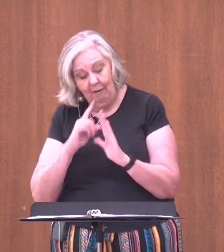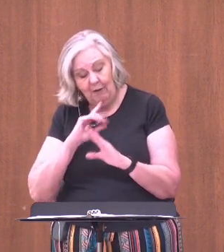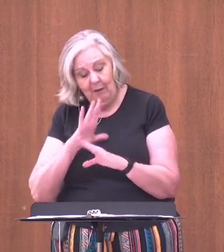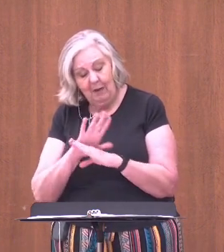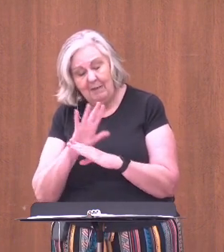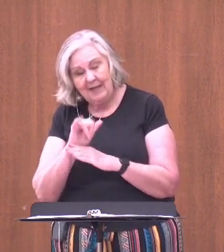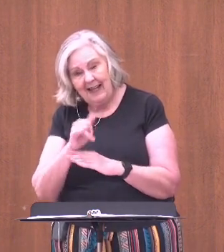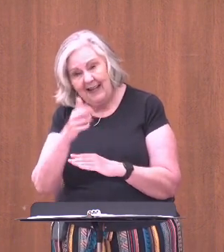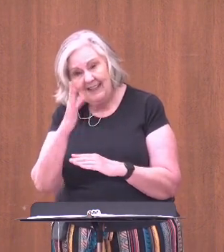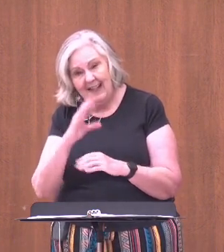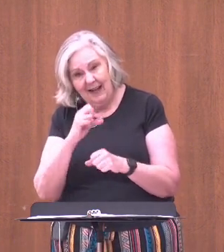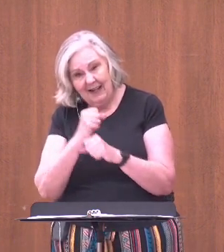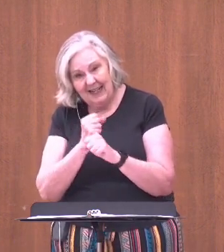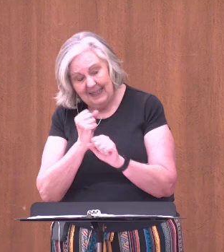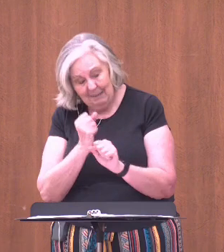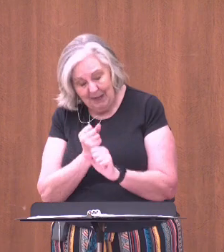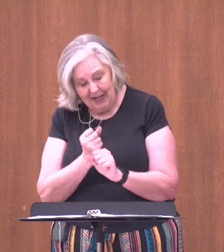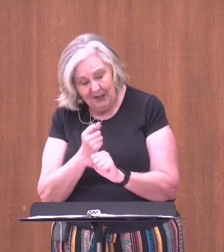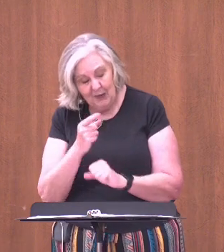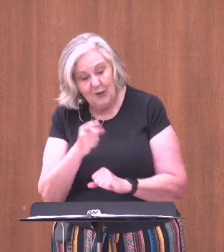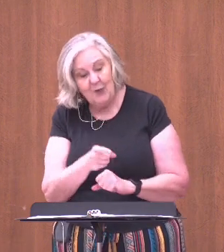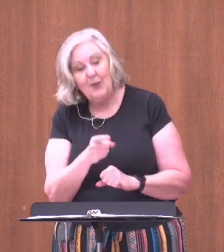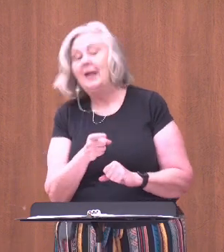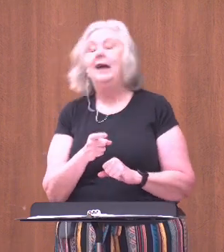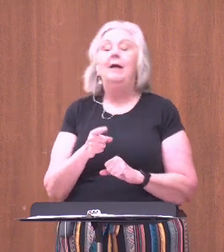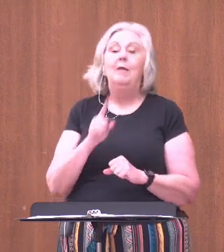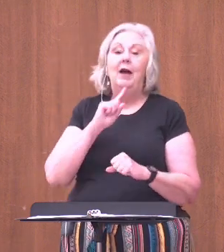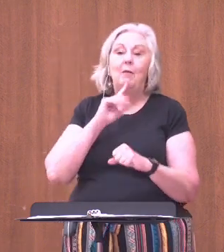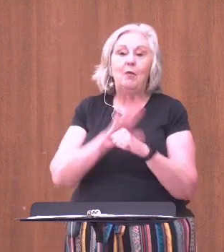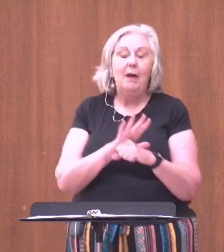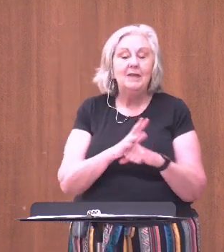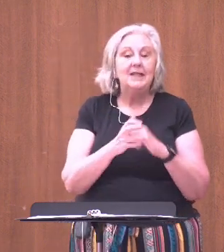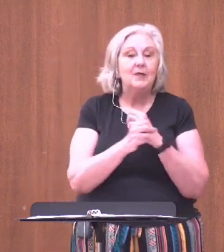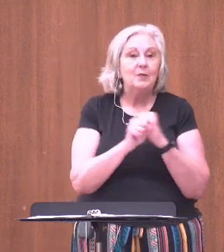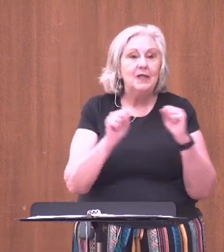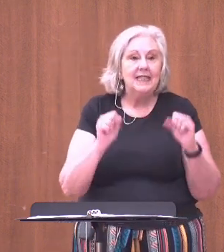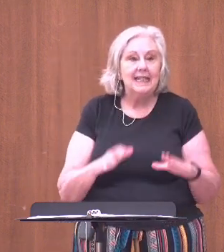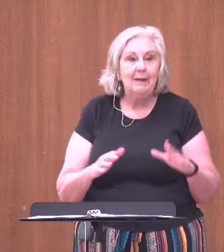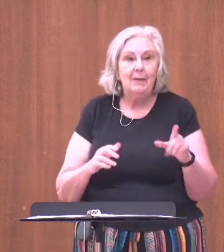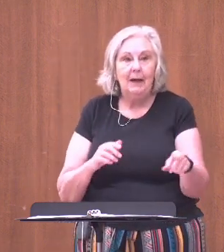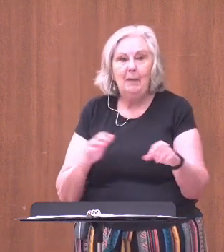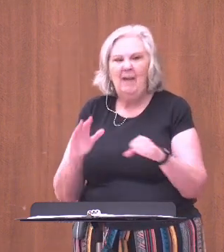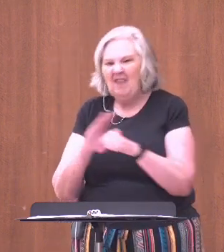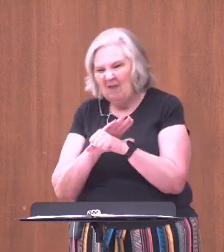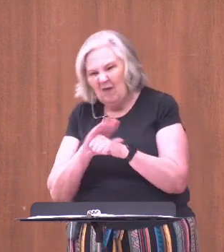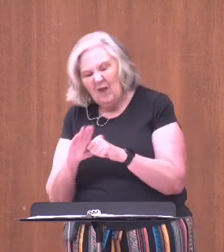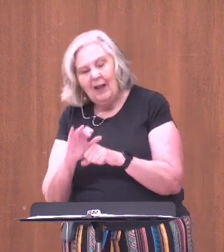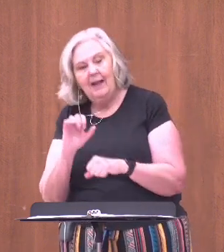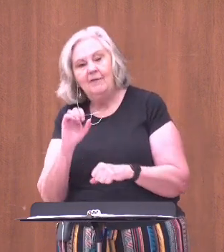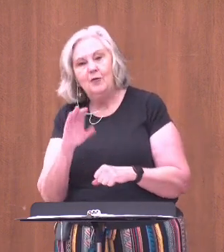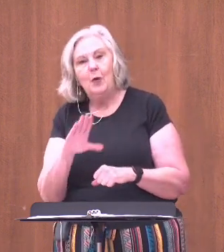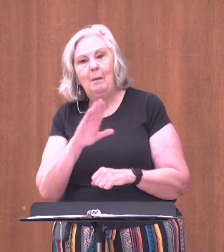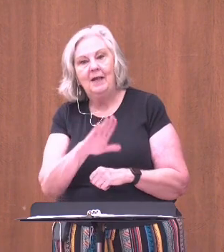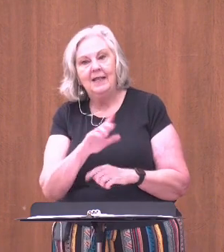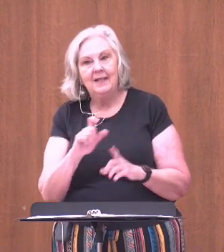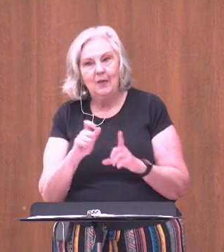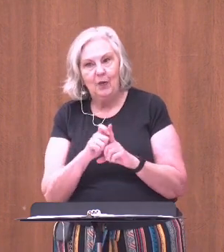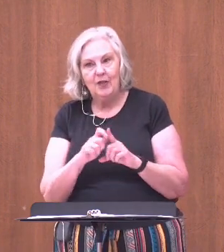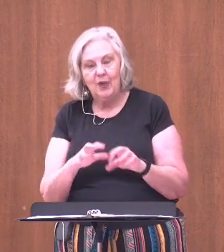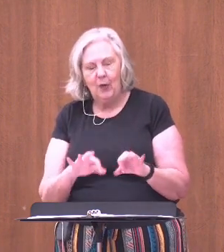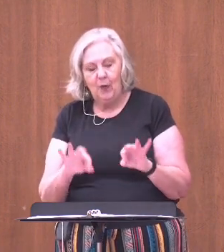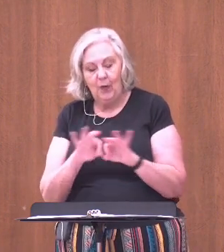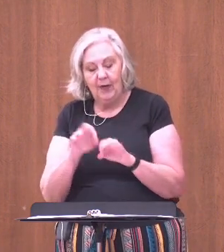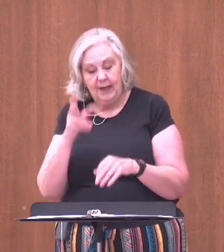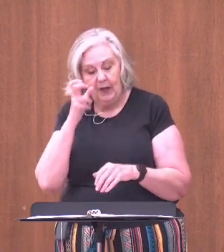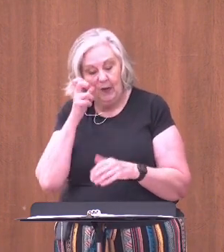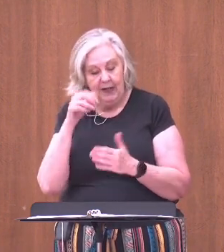God has made to him, a promise to be his Redeemer. And in fact, the fullness of Job's words are worth hearing